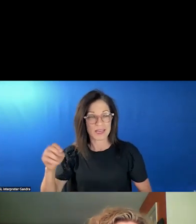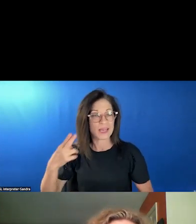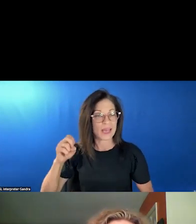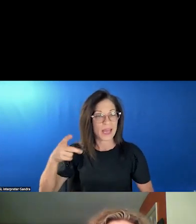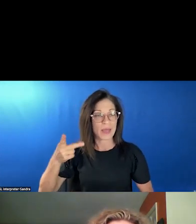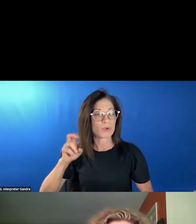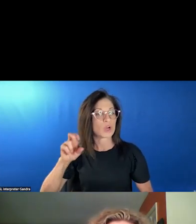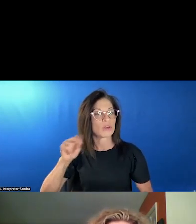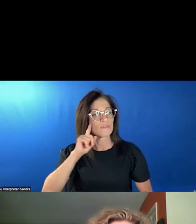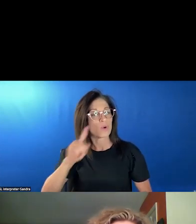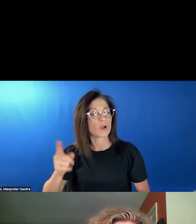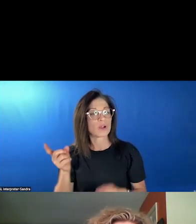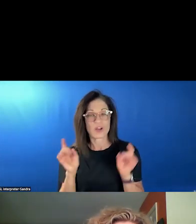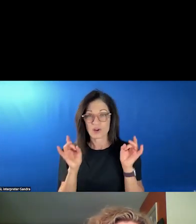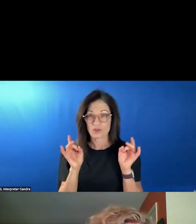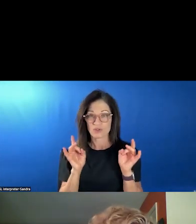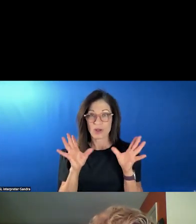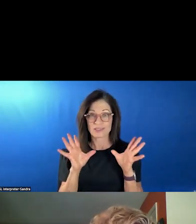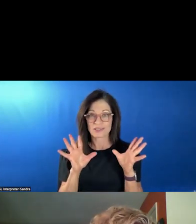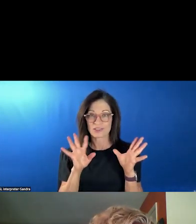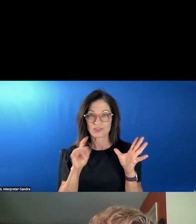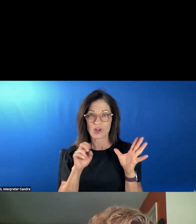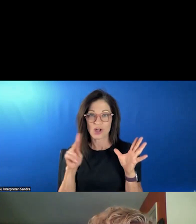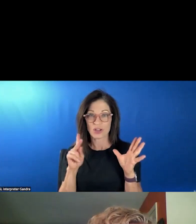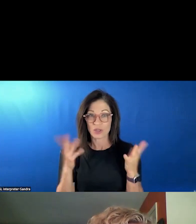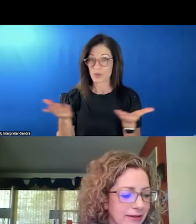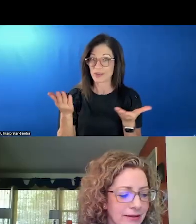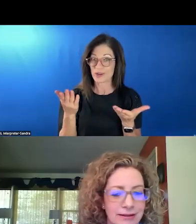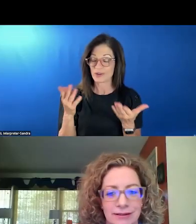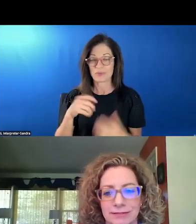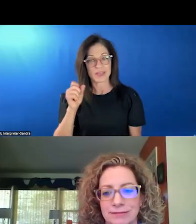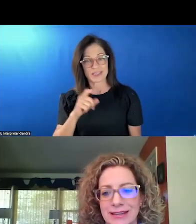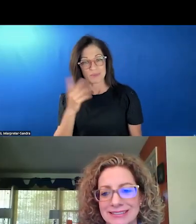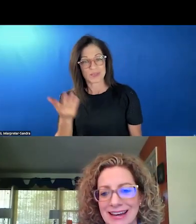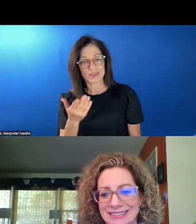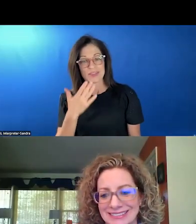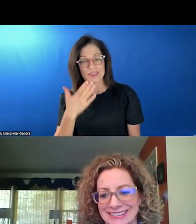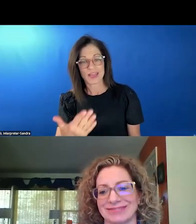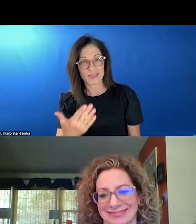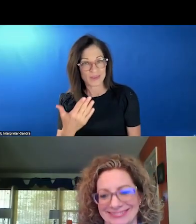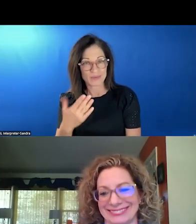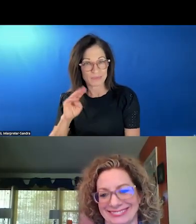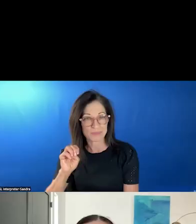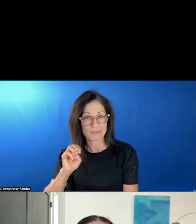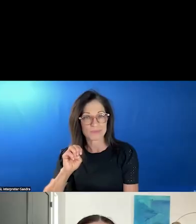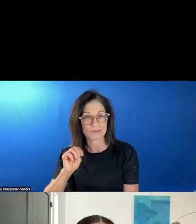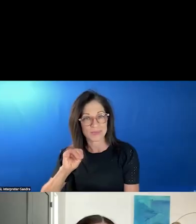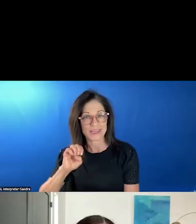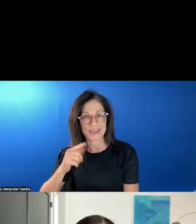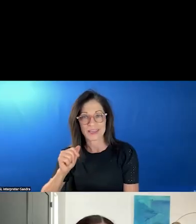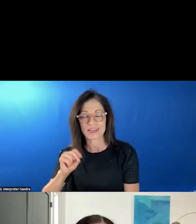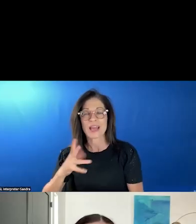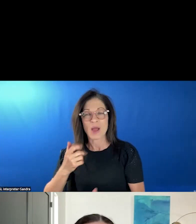Talk. Stephanie, are you on? I am. Thanks, Megan. So I'd like to introduce